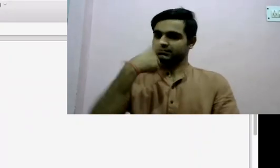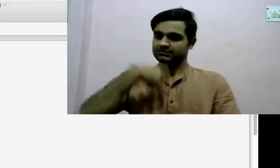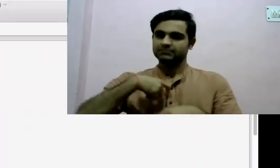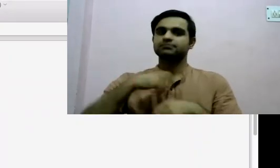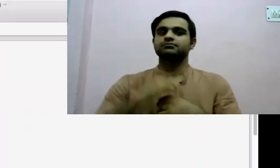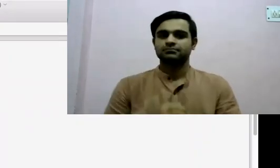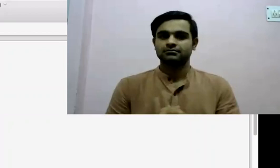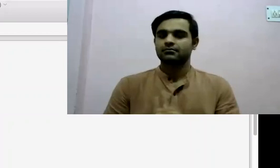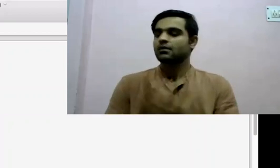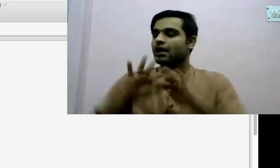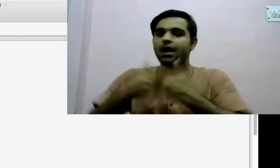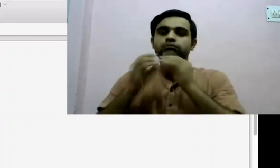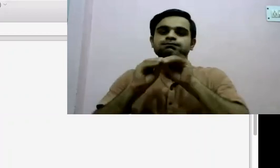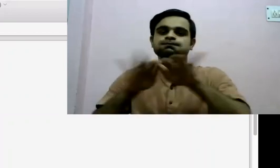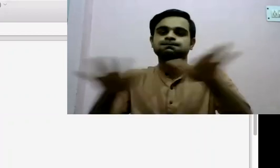how it spreads.